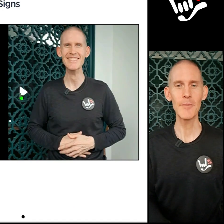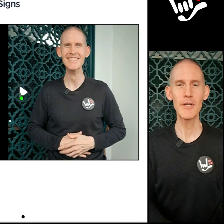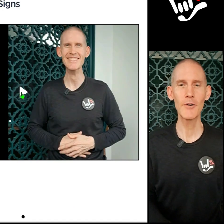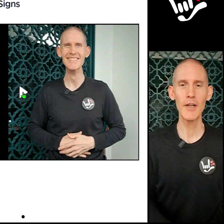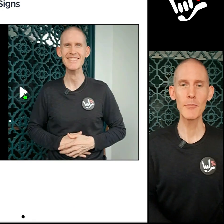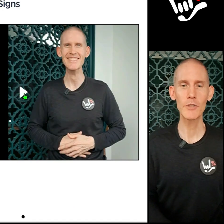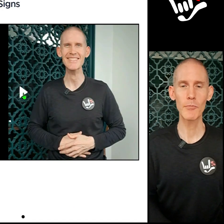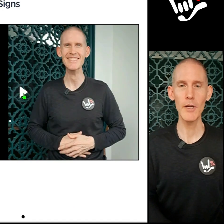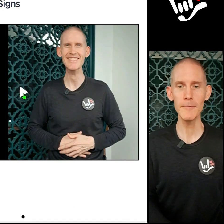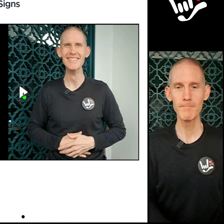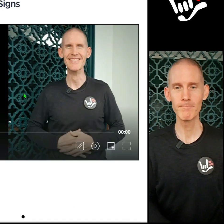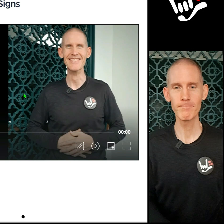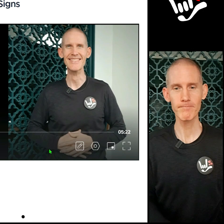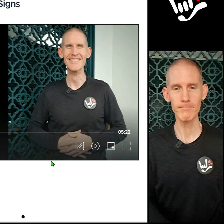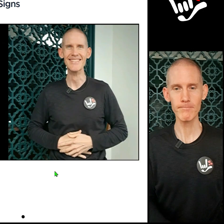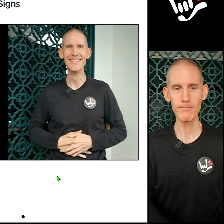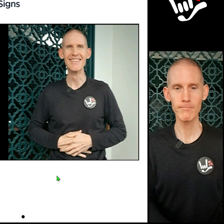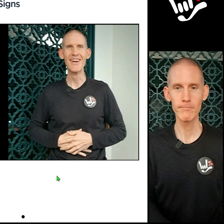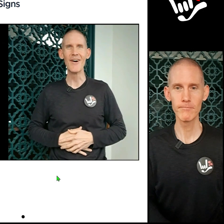Okay, let me go ahead and push play.